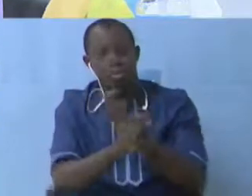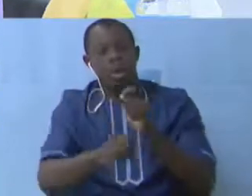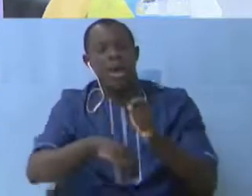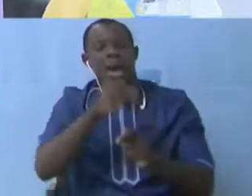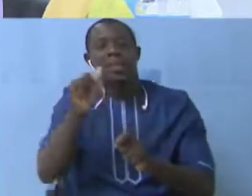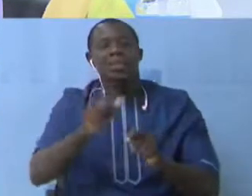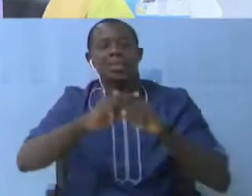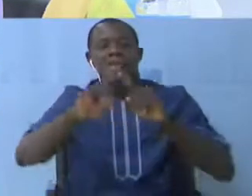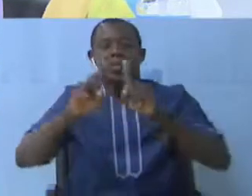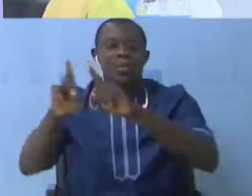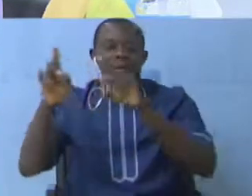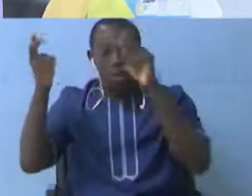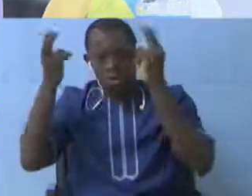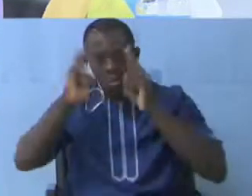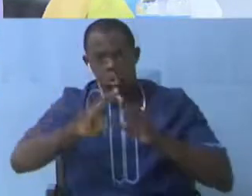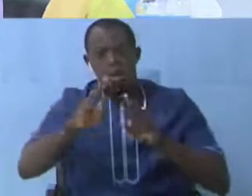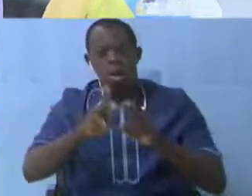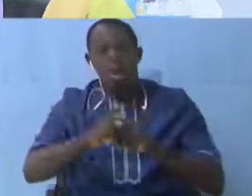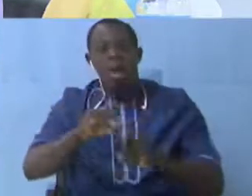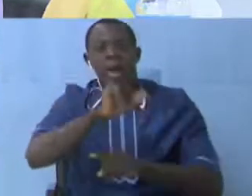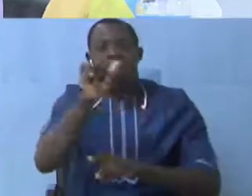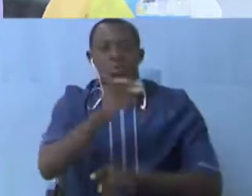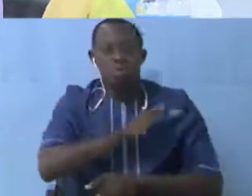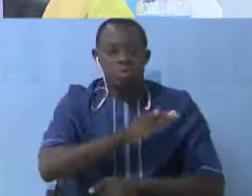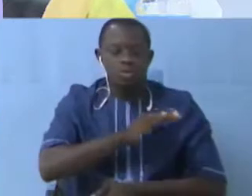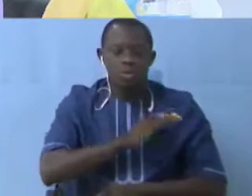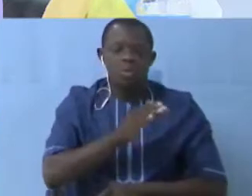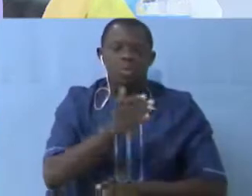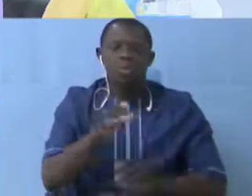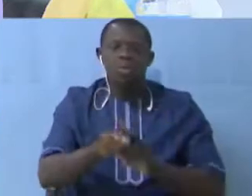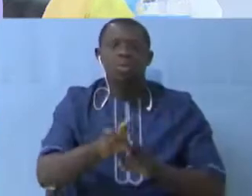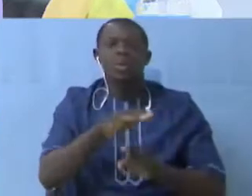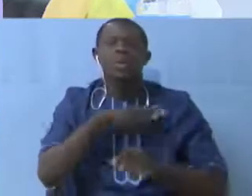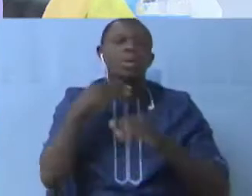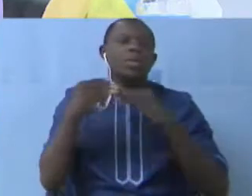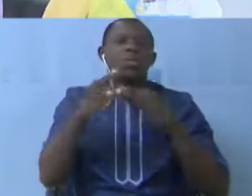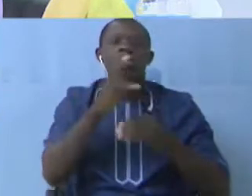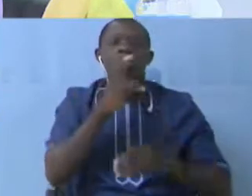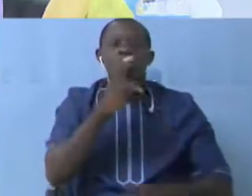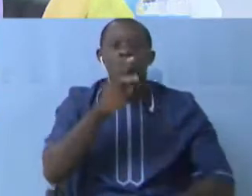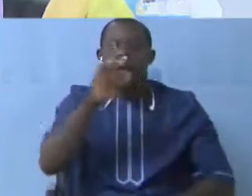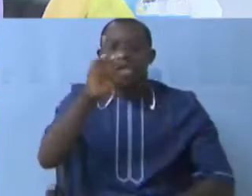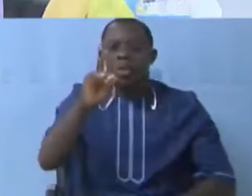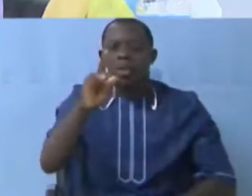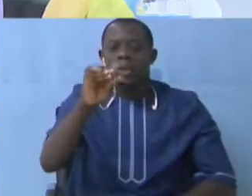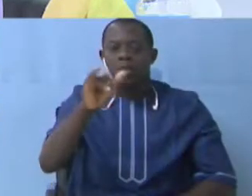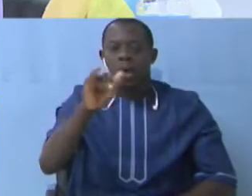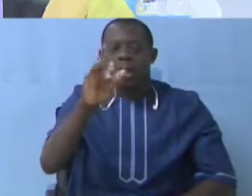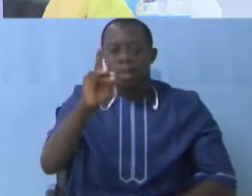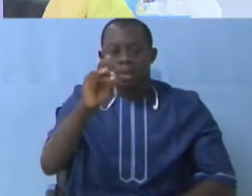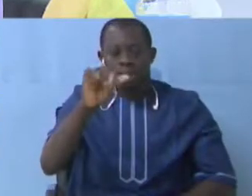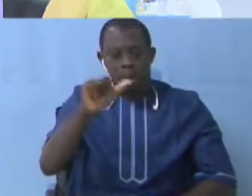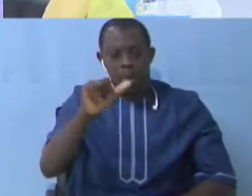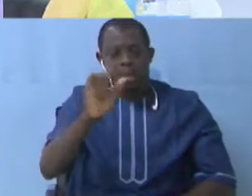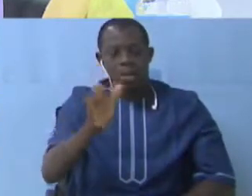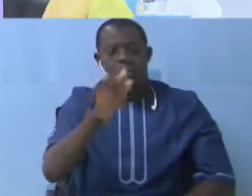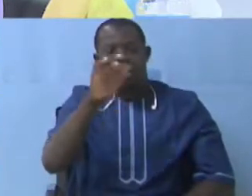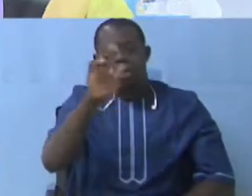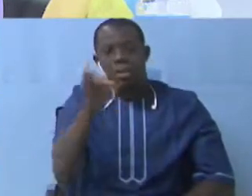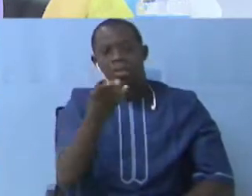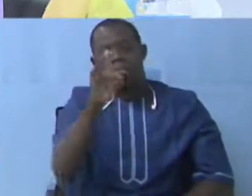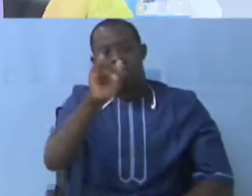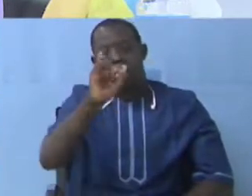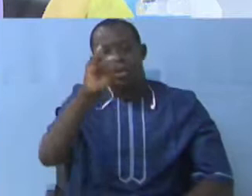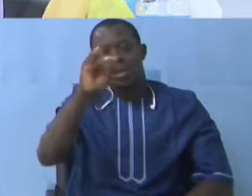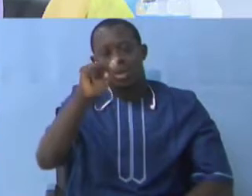different legislations, plus also the killing of Deda Haidara. Si 2004 ci li nga xam ne nii mooy loi yi ñu wëlbati